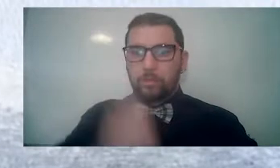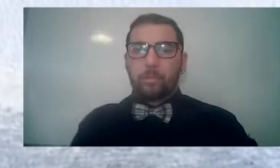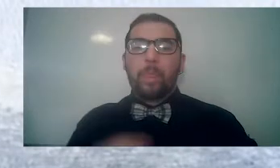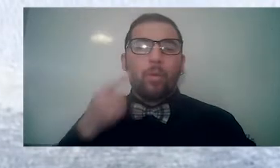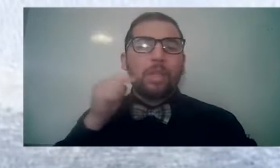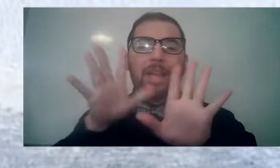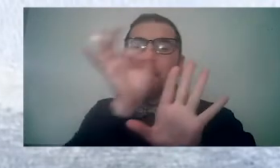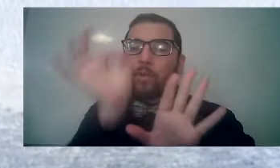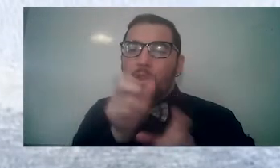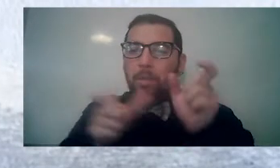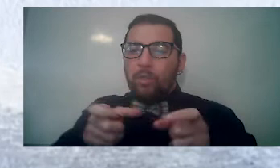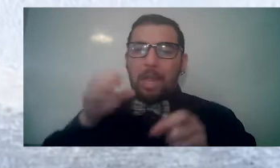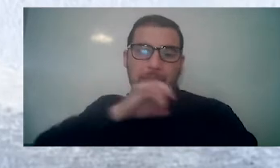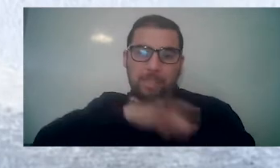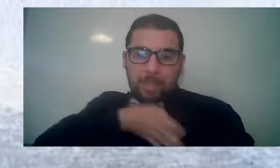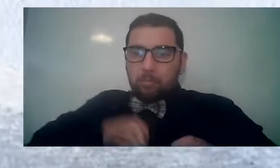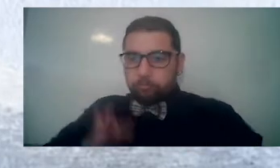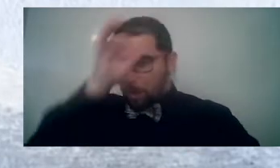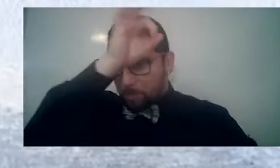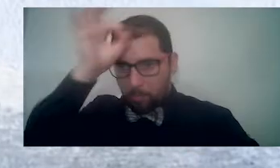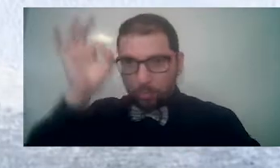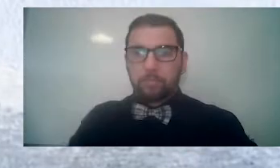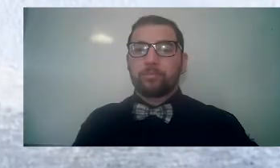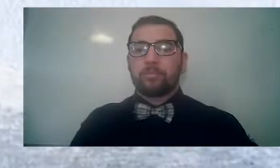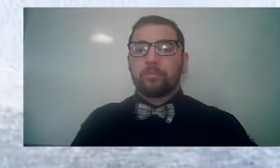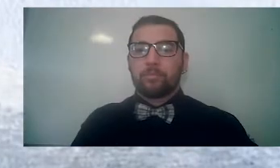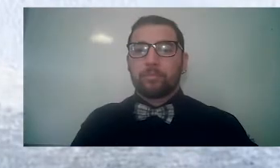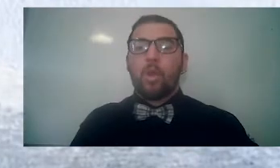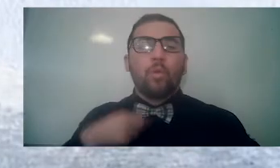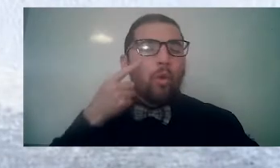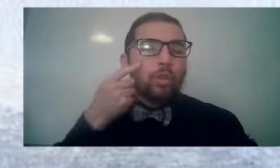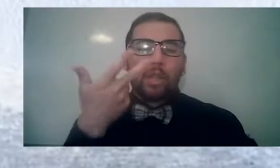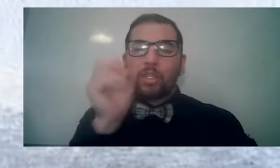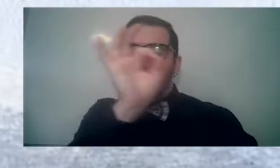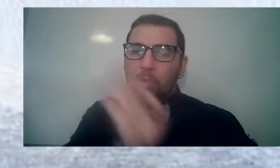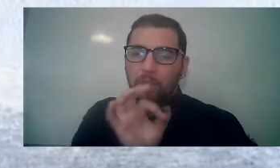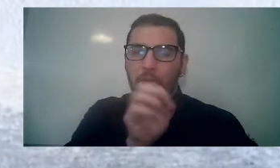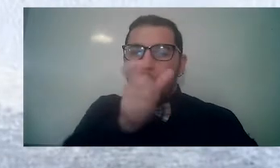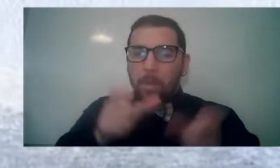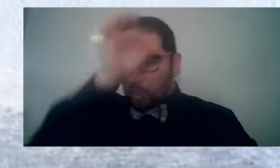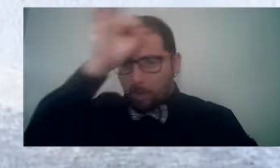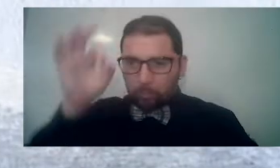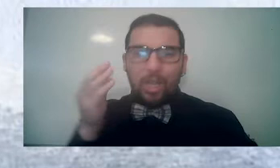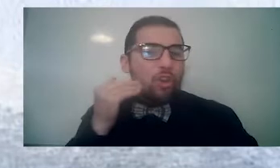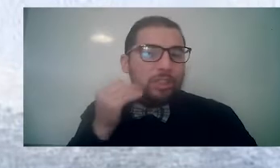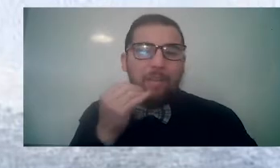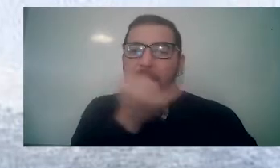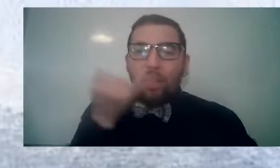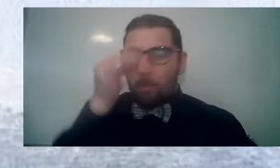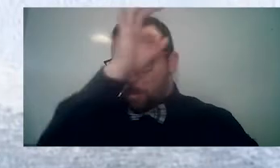Infui mita maripa takanche mlelo chile meo tamapuche fel. Kinfui mita pura maripa takan mapuche